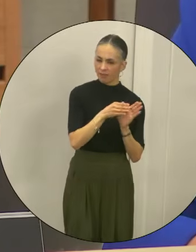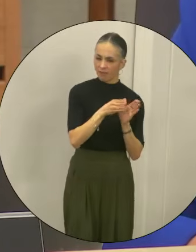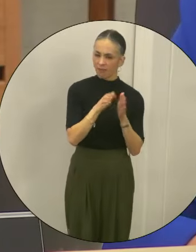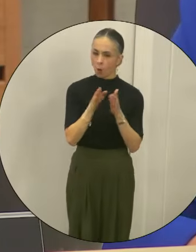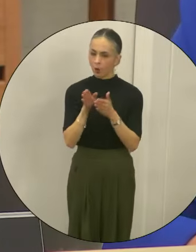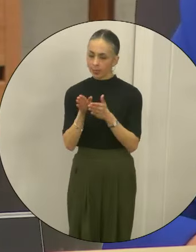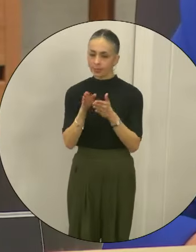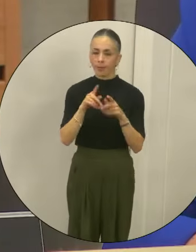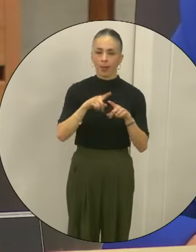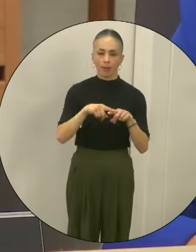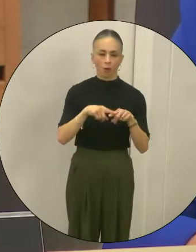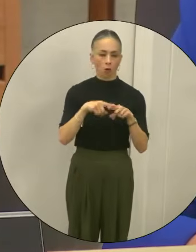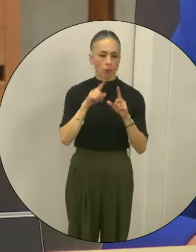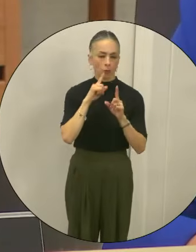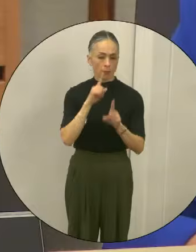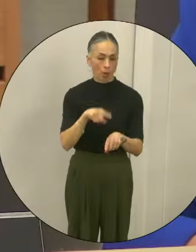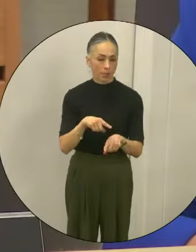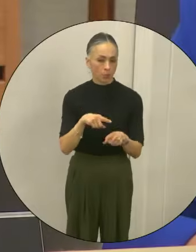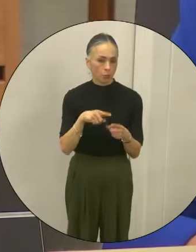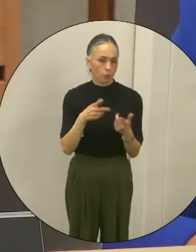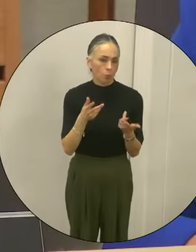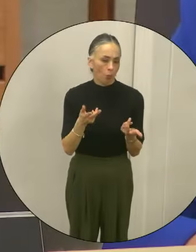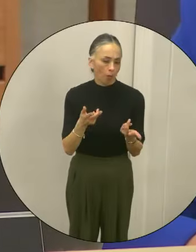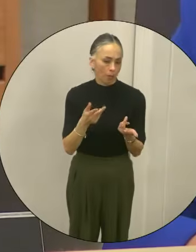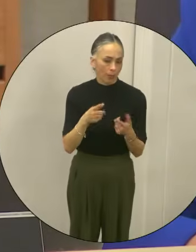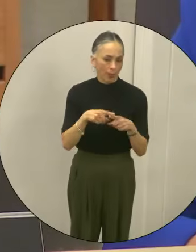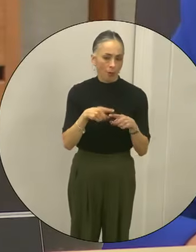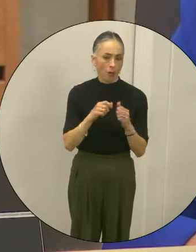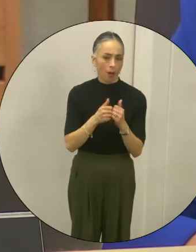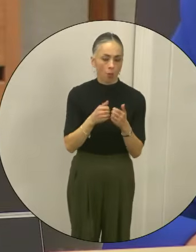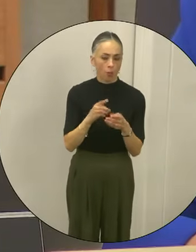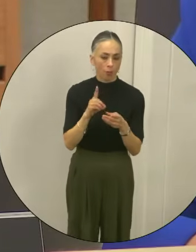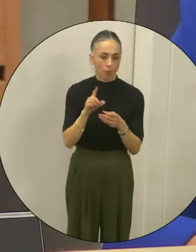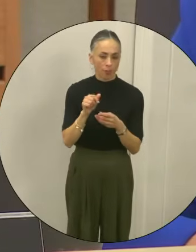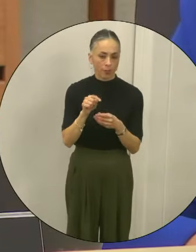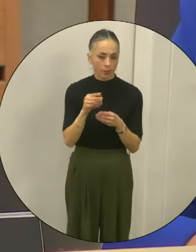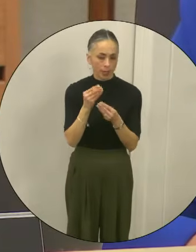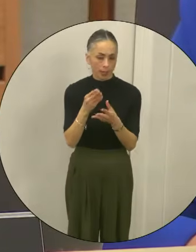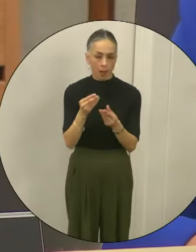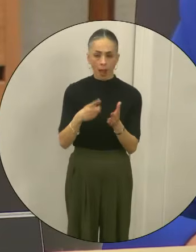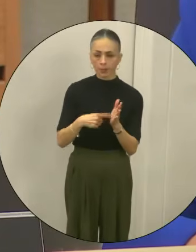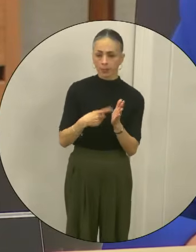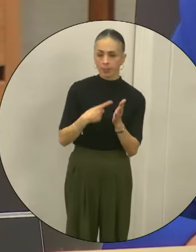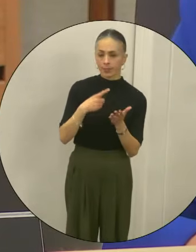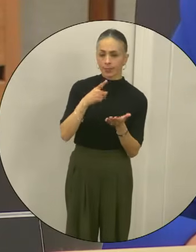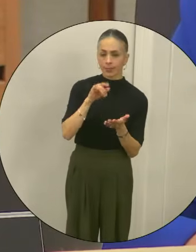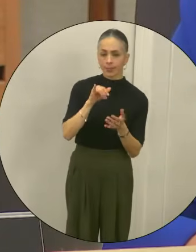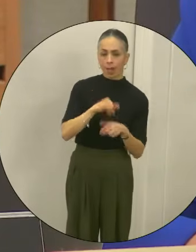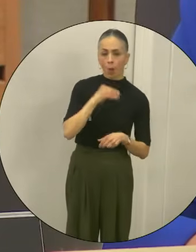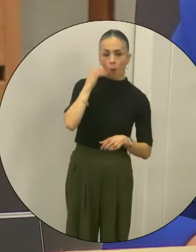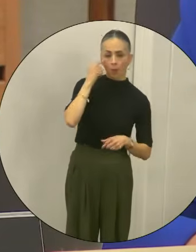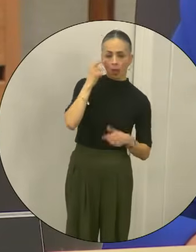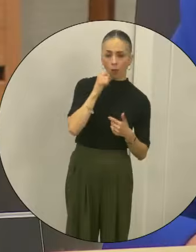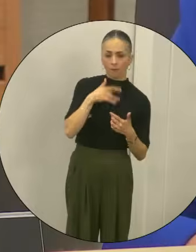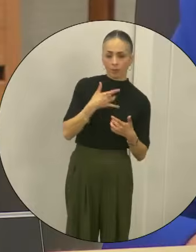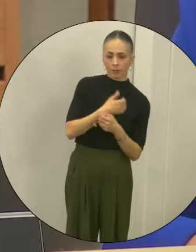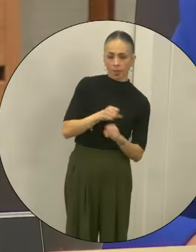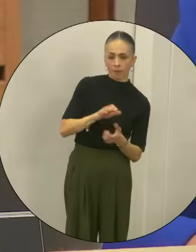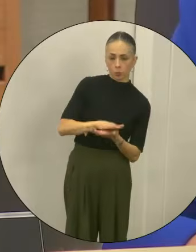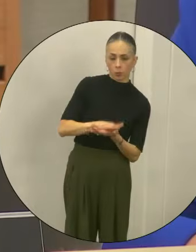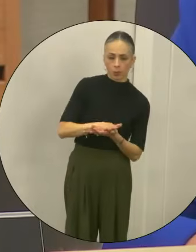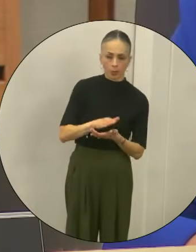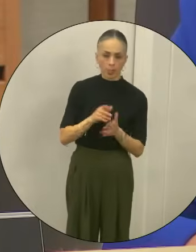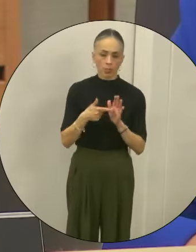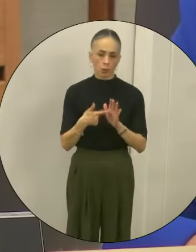response would depend on how that data looks, right? So I sometimes stay home because I don't feel safe at this school. All right, so and then it just shows